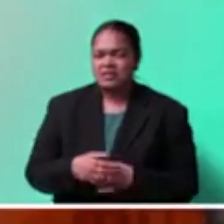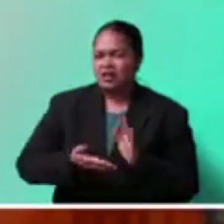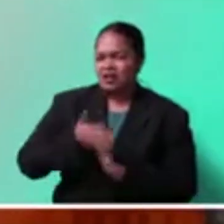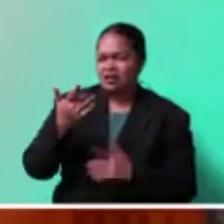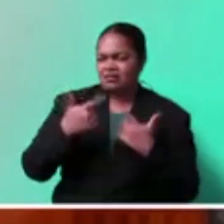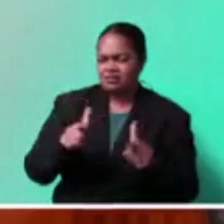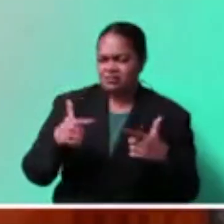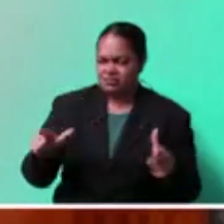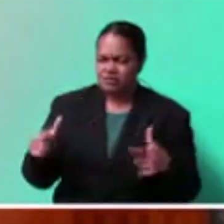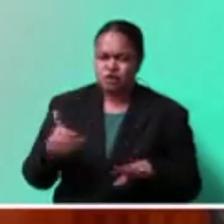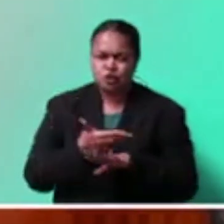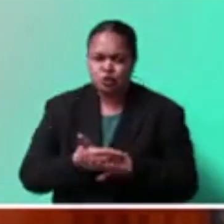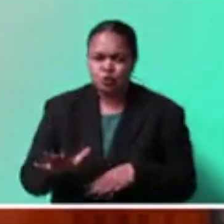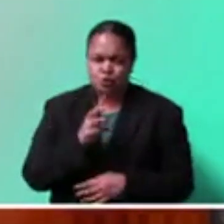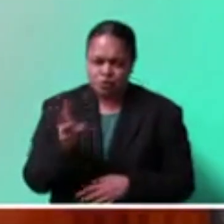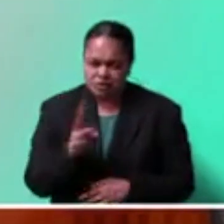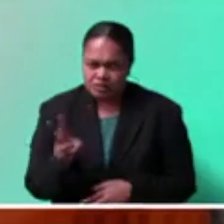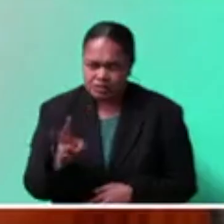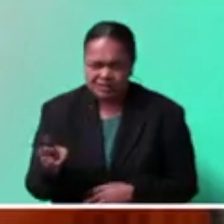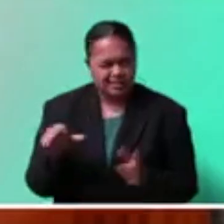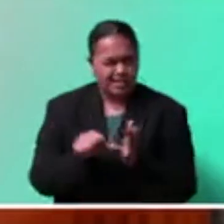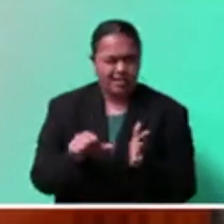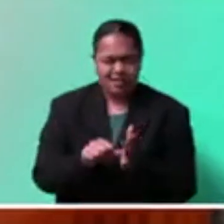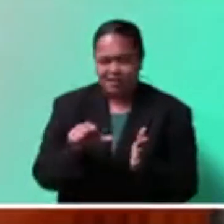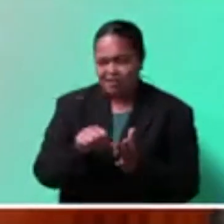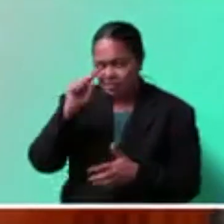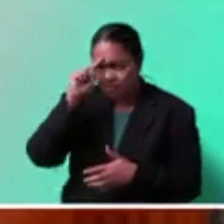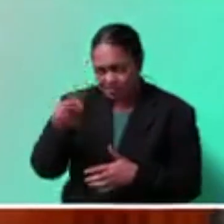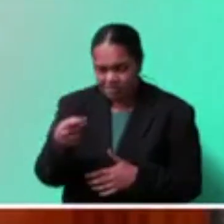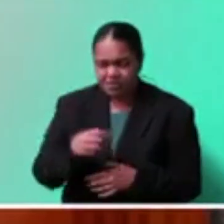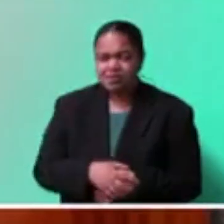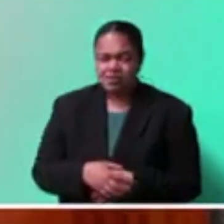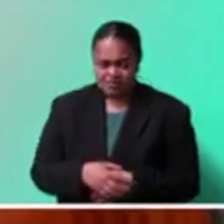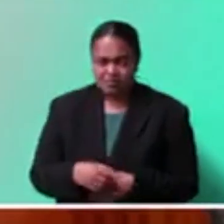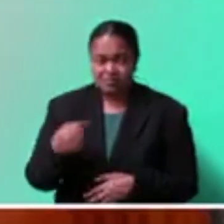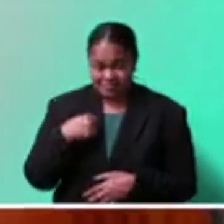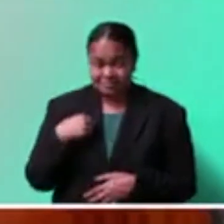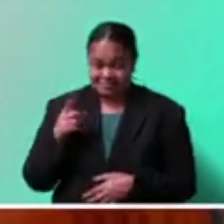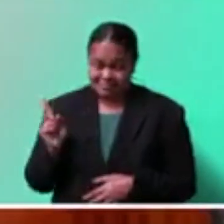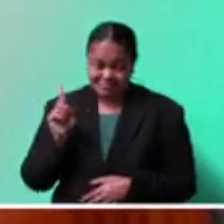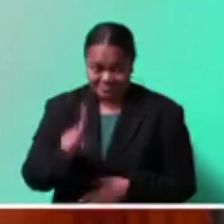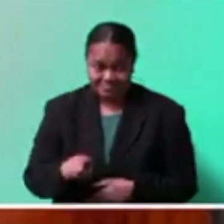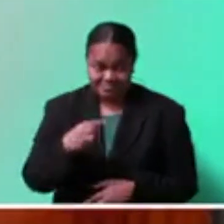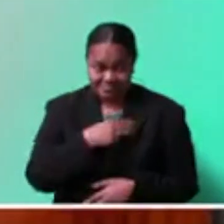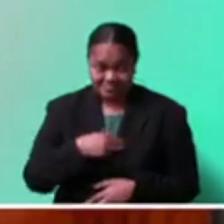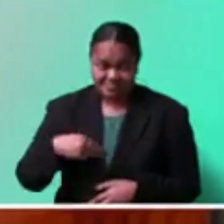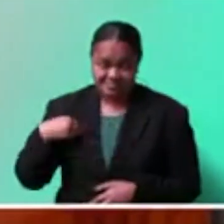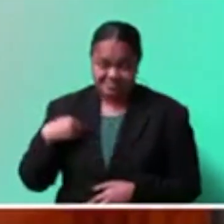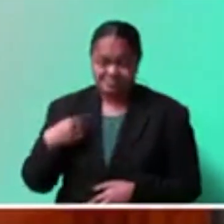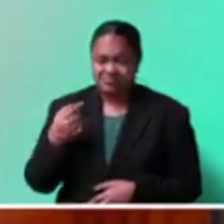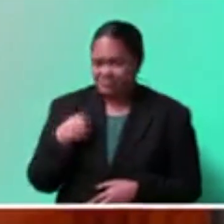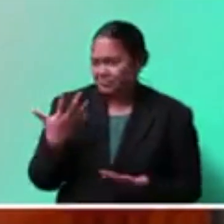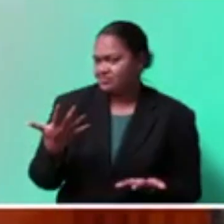many acronyms that can be difficult to understand. The same for me, Honorable Speaker, when I first came into the Ministry, I quickly